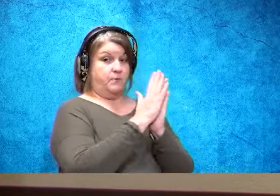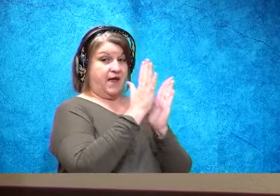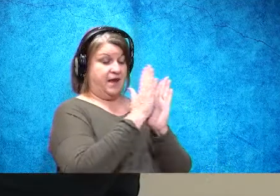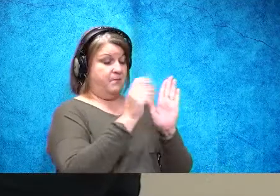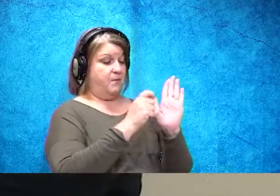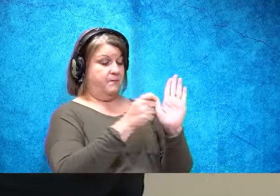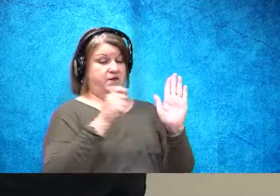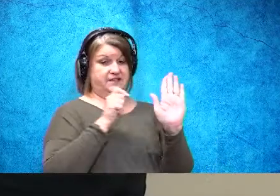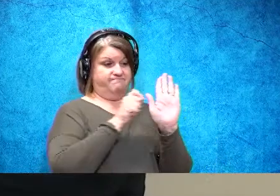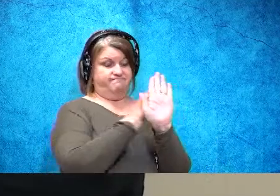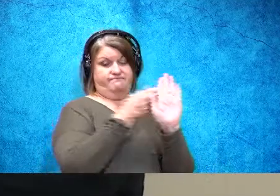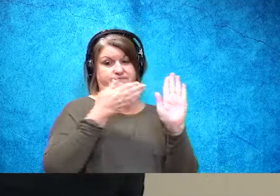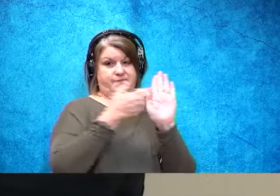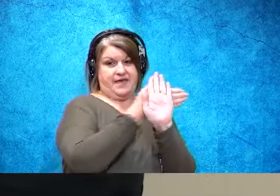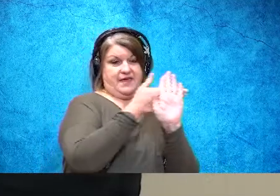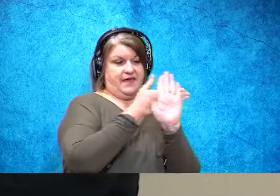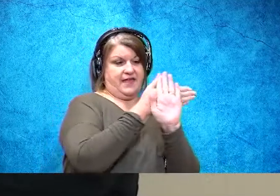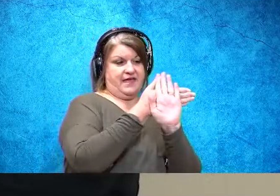and